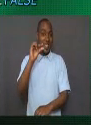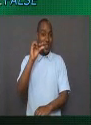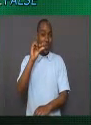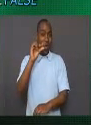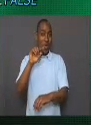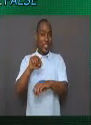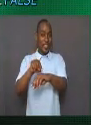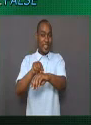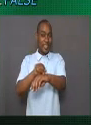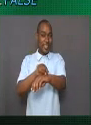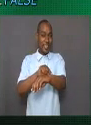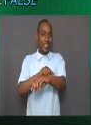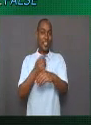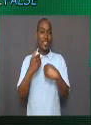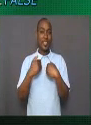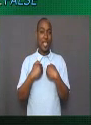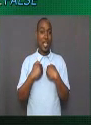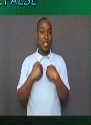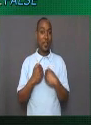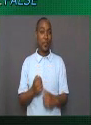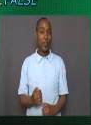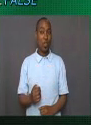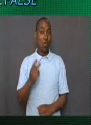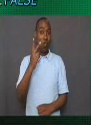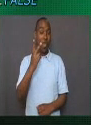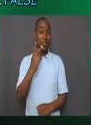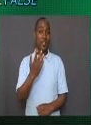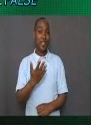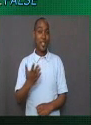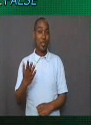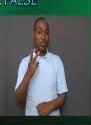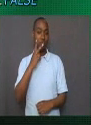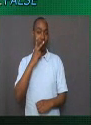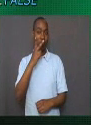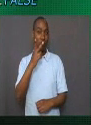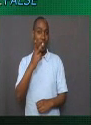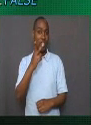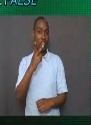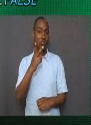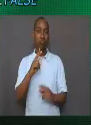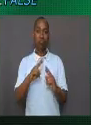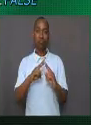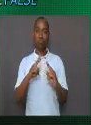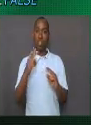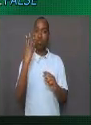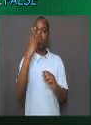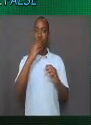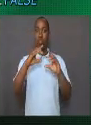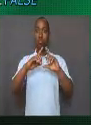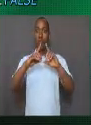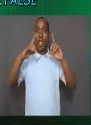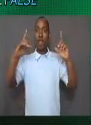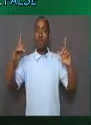The smaller the distance that can be seen between two objects, the better